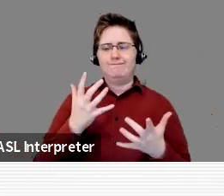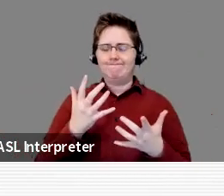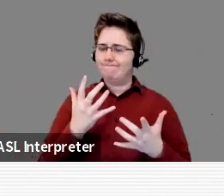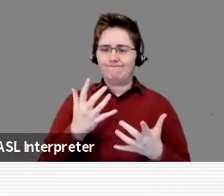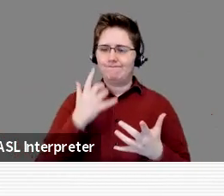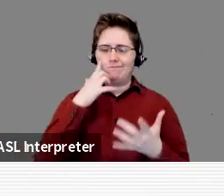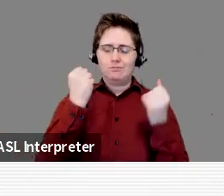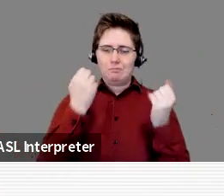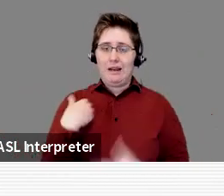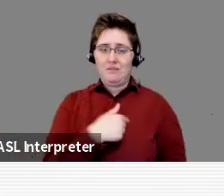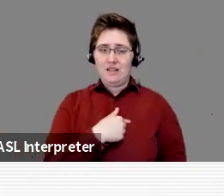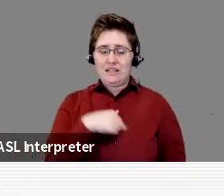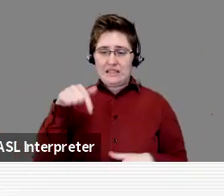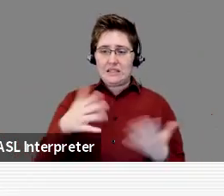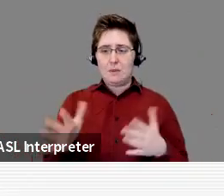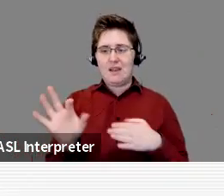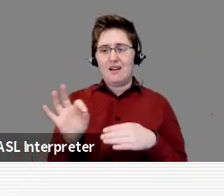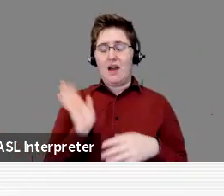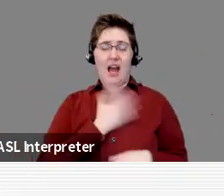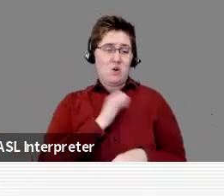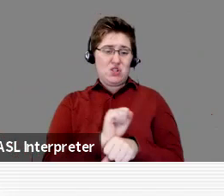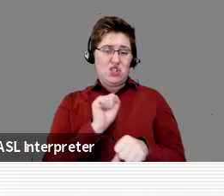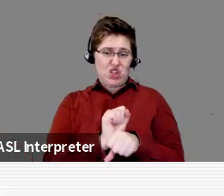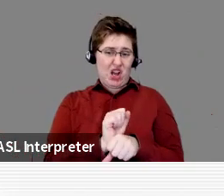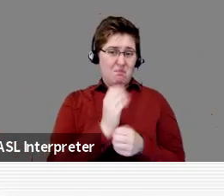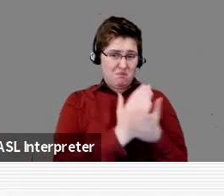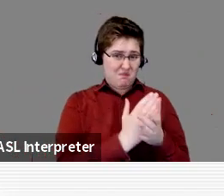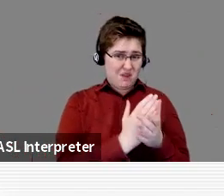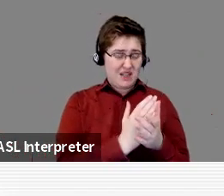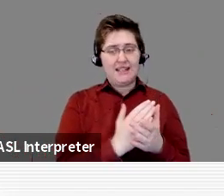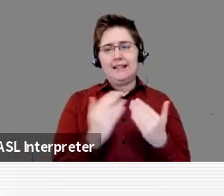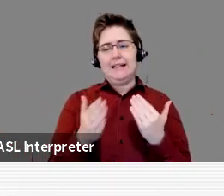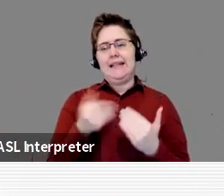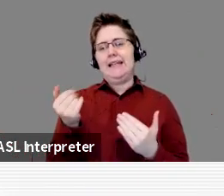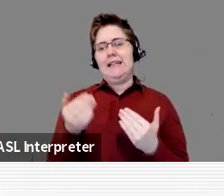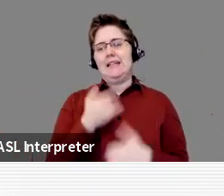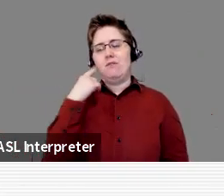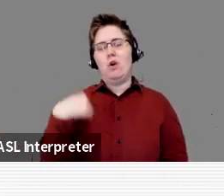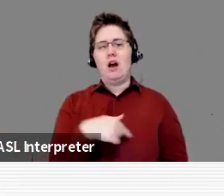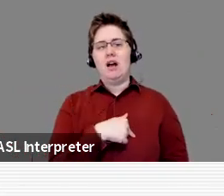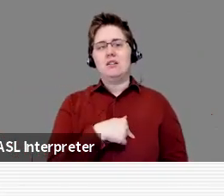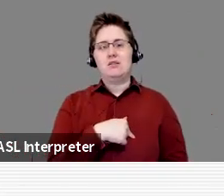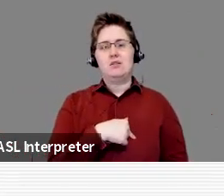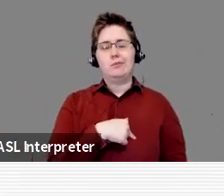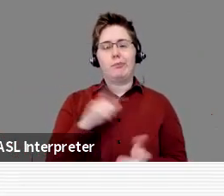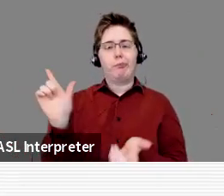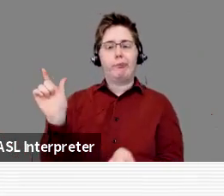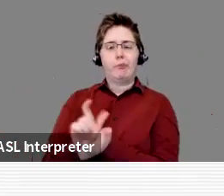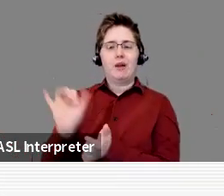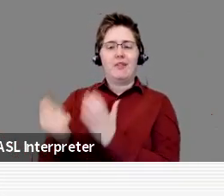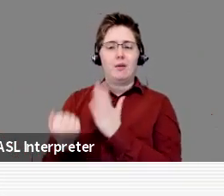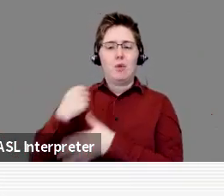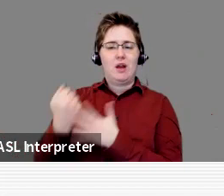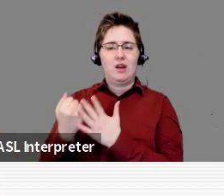us who this might just be a function of our job, it becomes very easy to deprioritize something